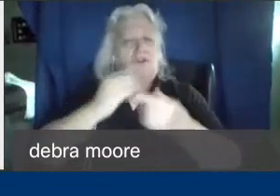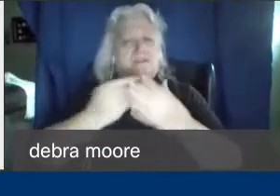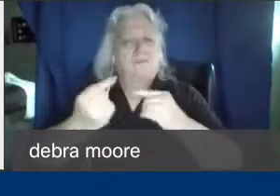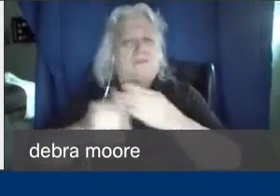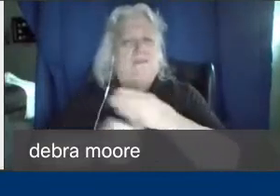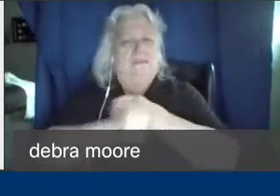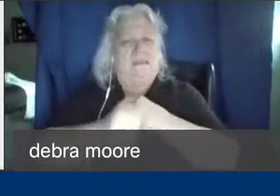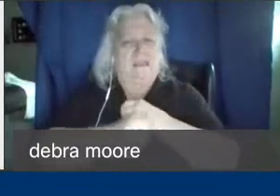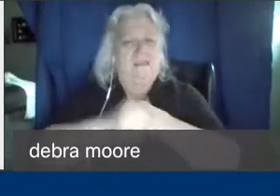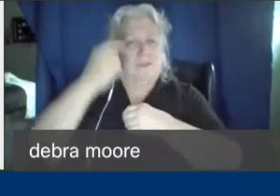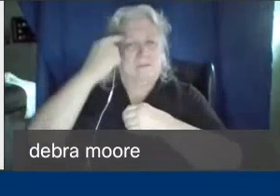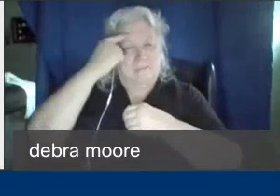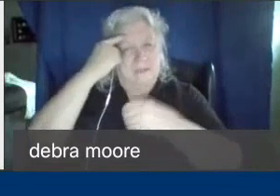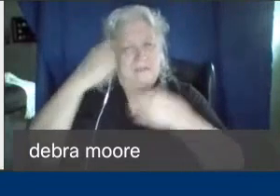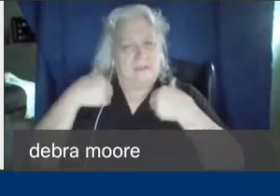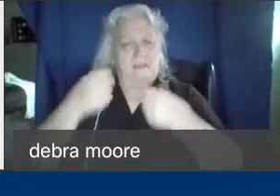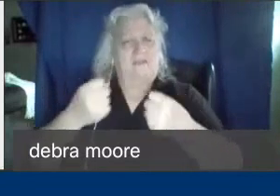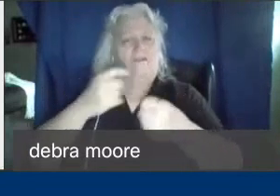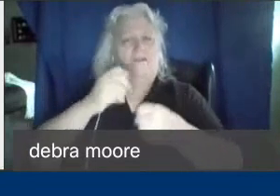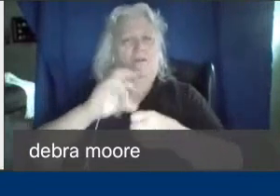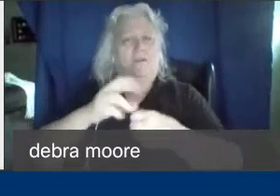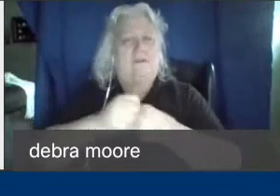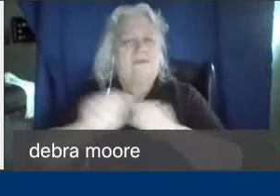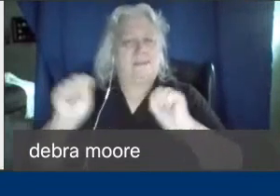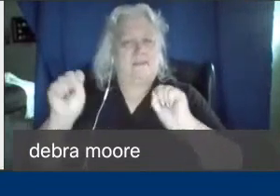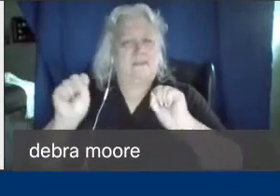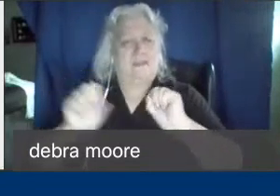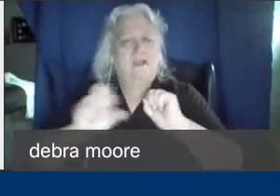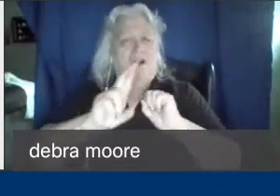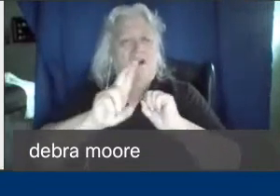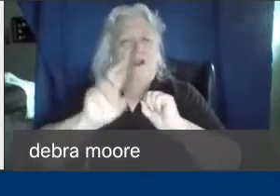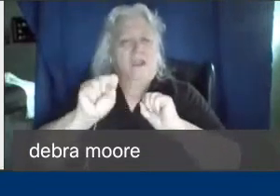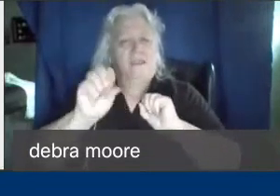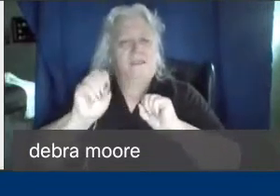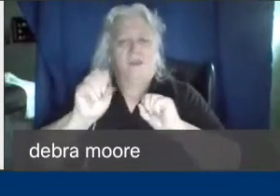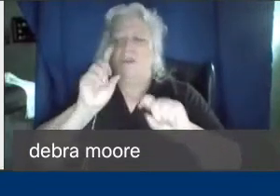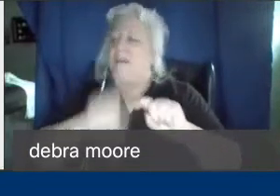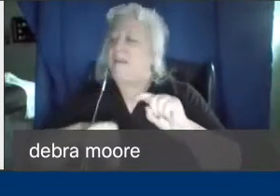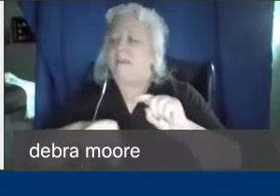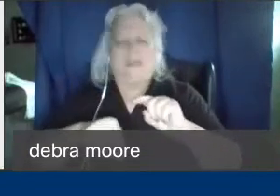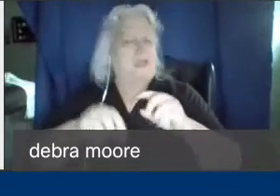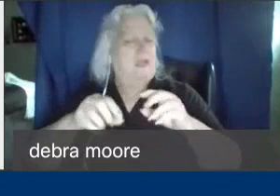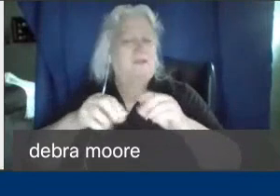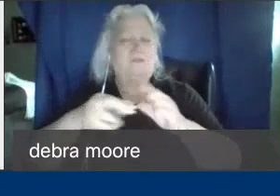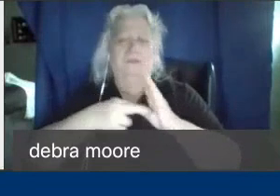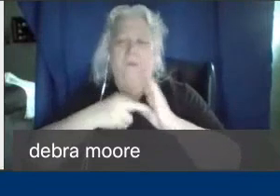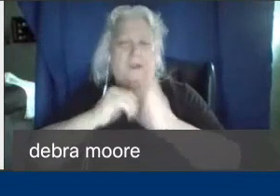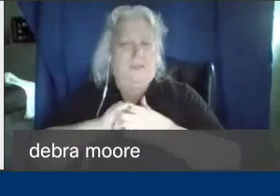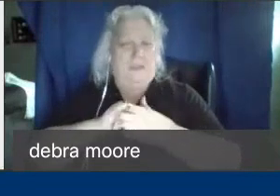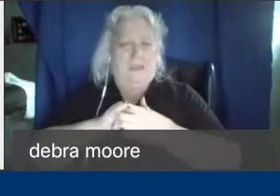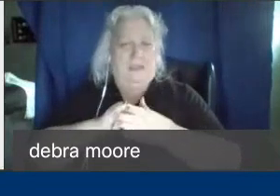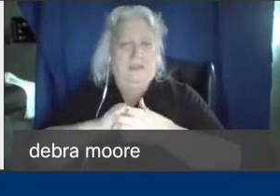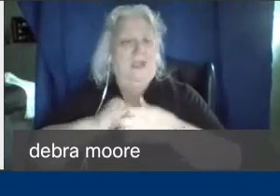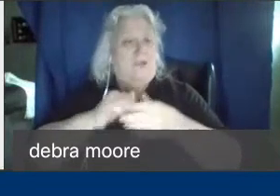health, physical health, or safety. An RSO cannot require such acts for membership, whether on or off